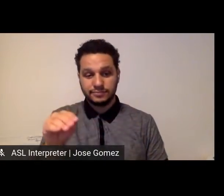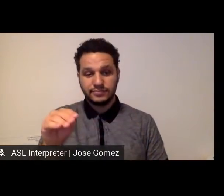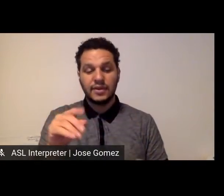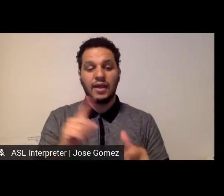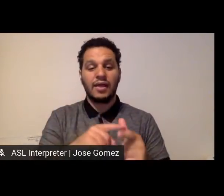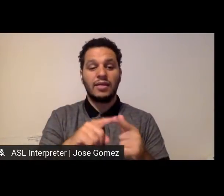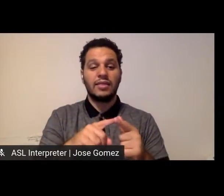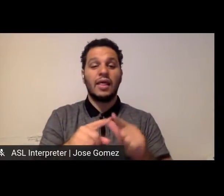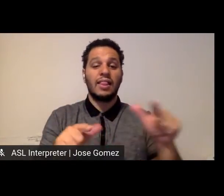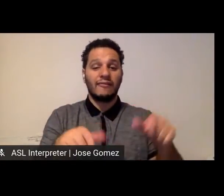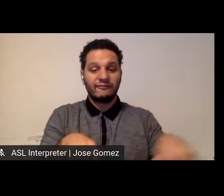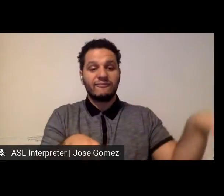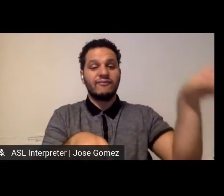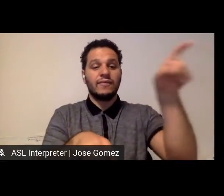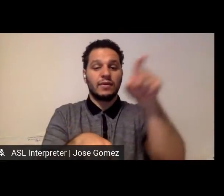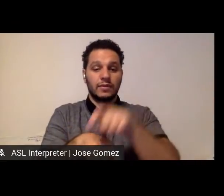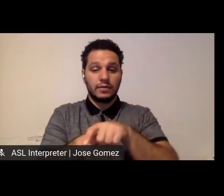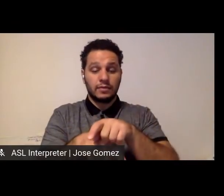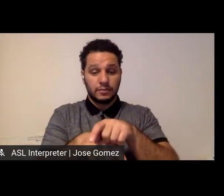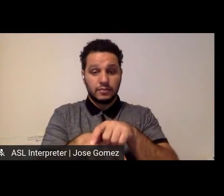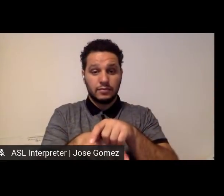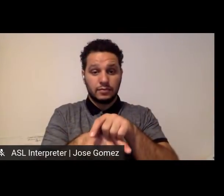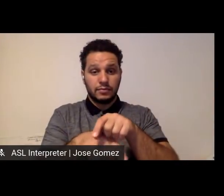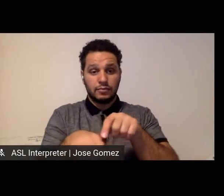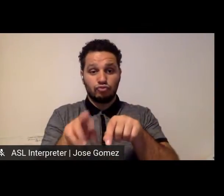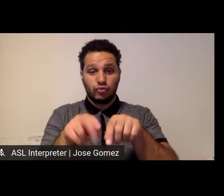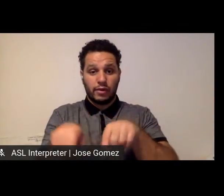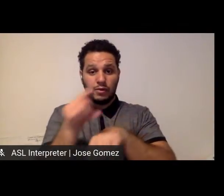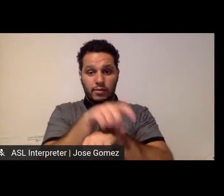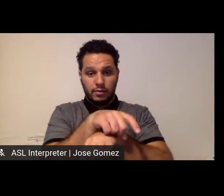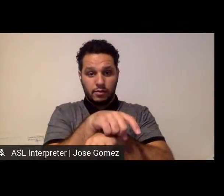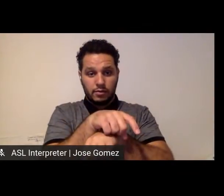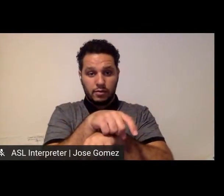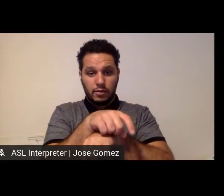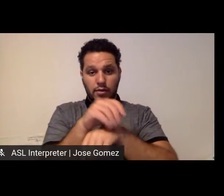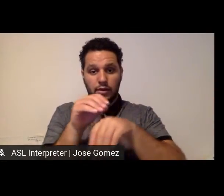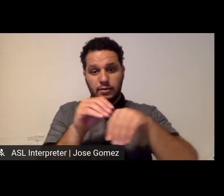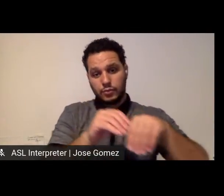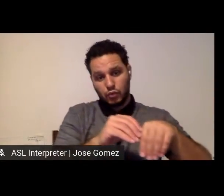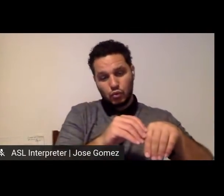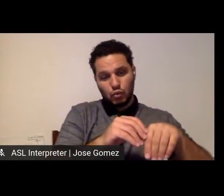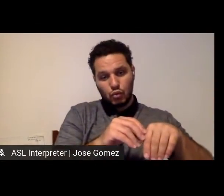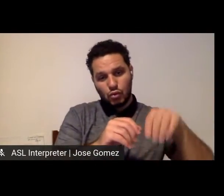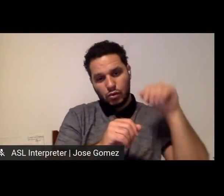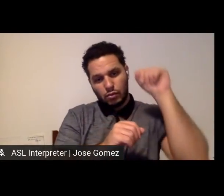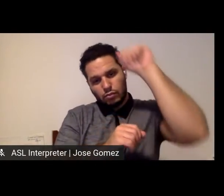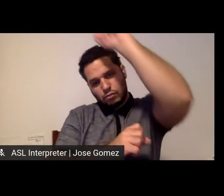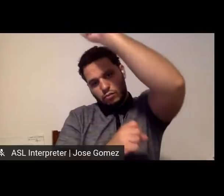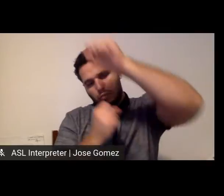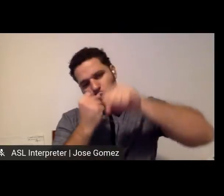body. The right leg kickstands over the left. You sit in